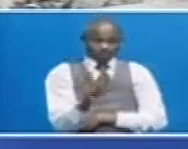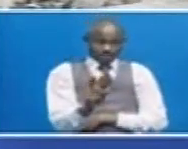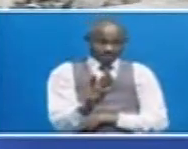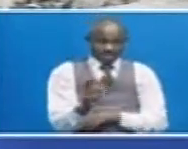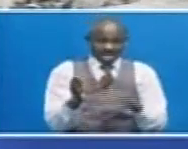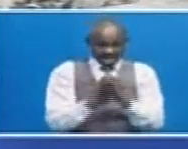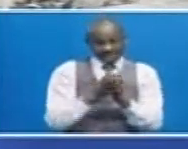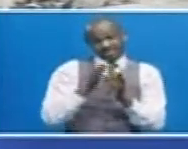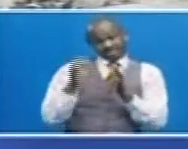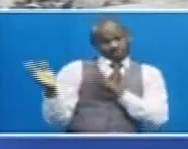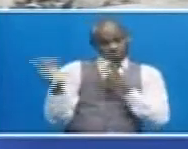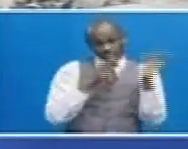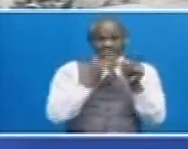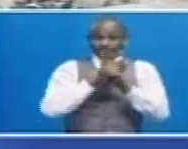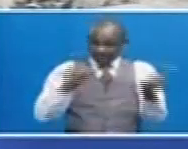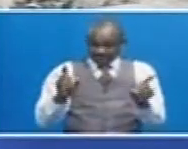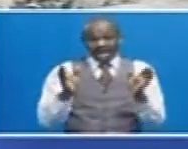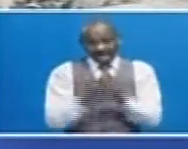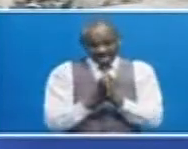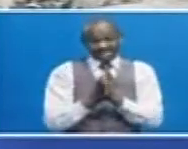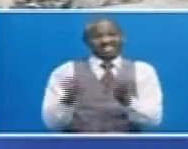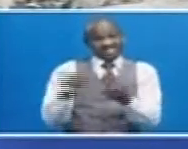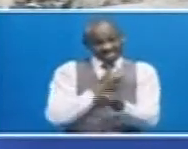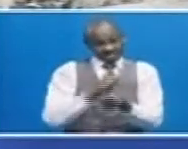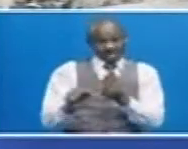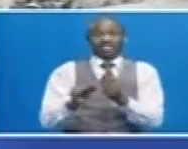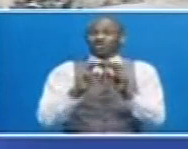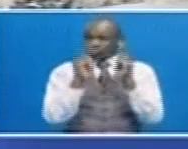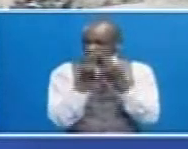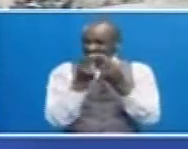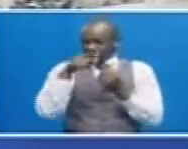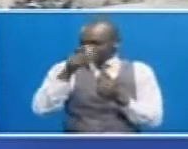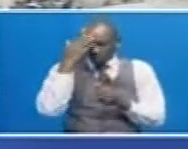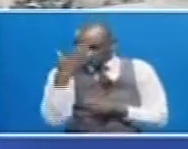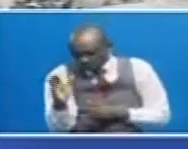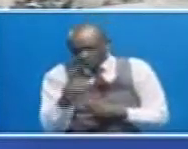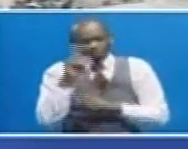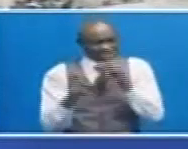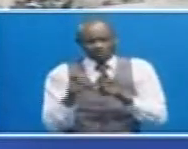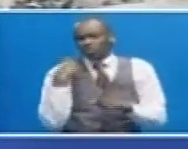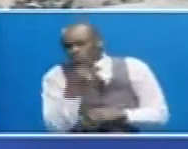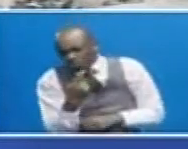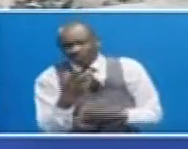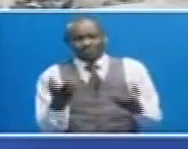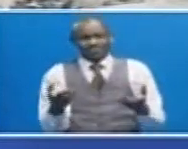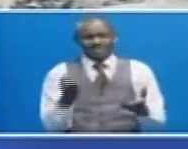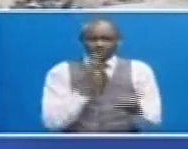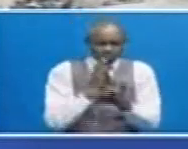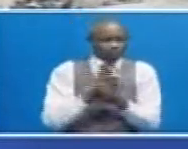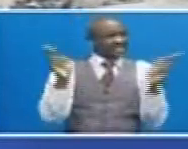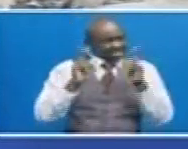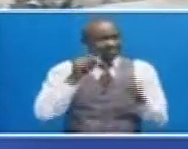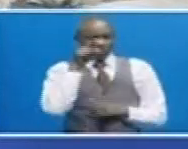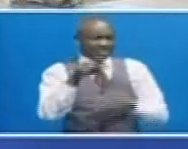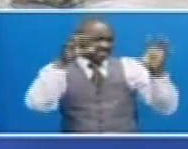the meteorological department, the disaster management unit creates a gap and many questions as to how we are prepared